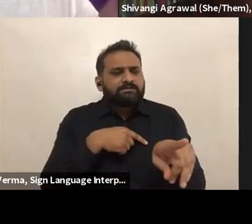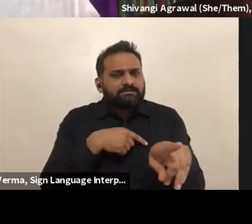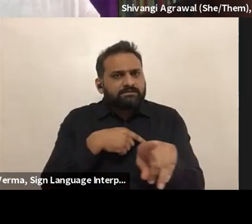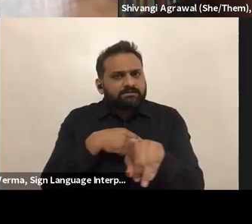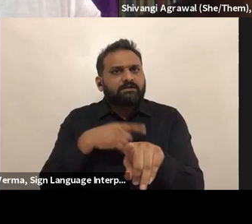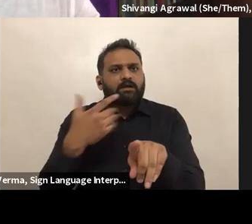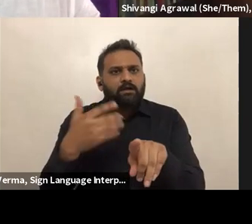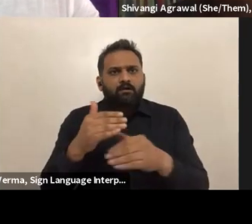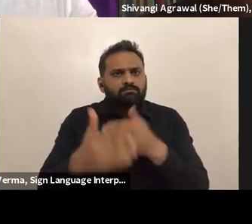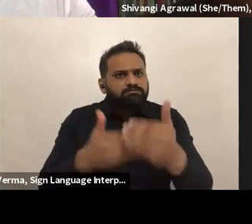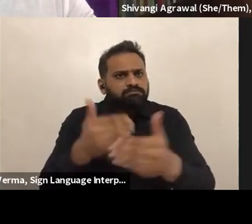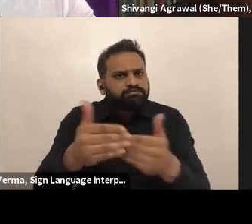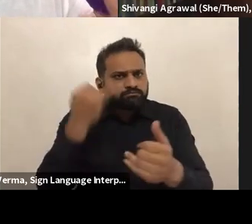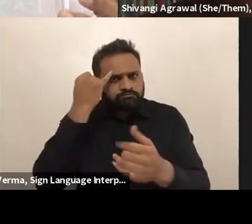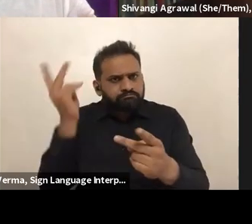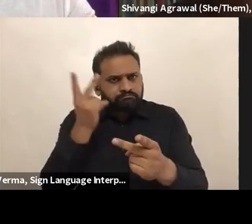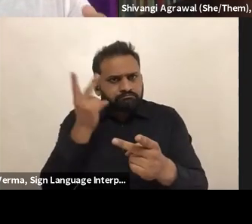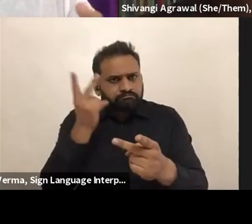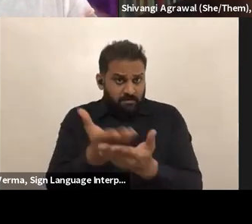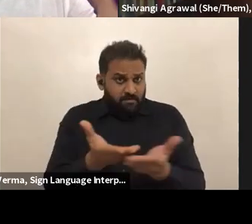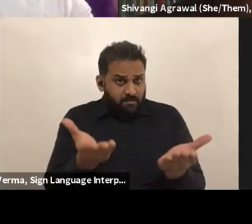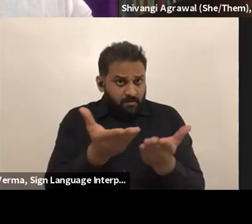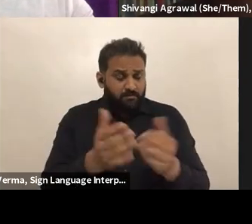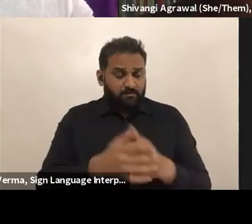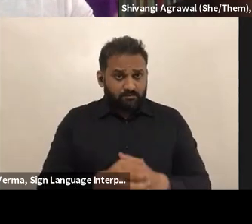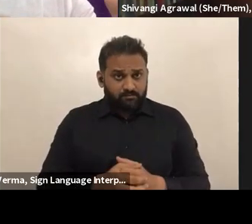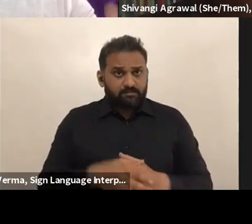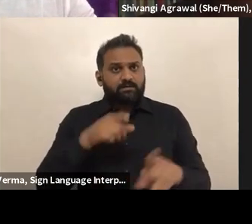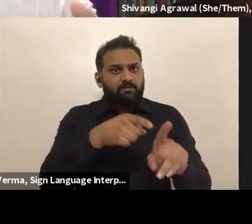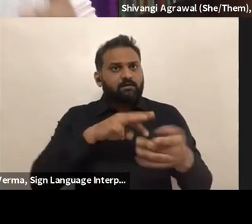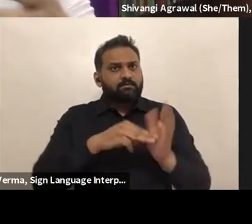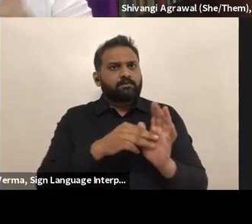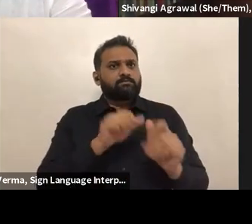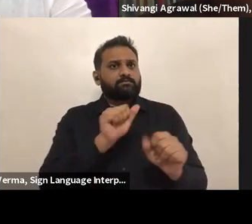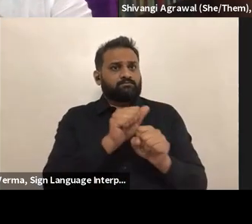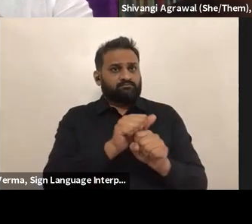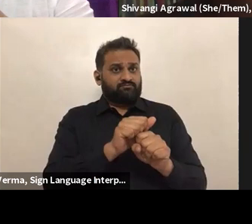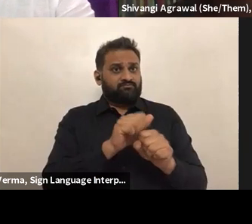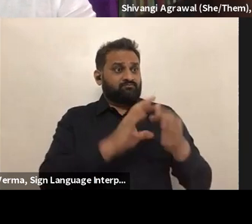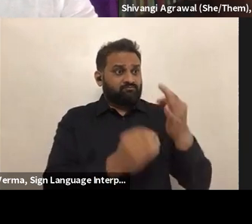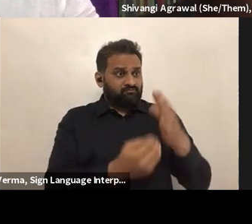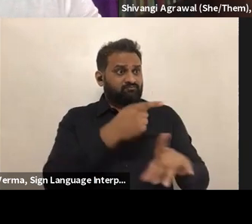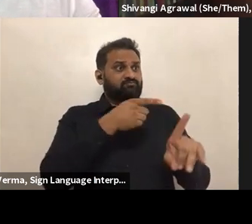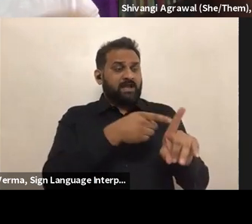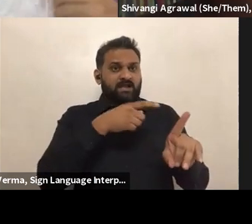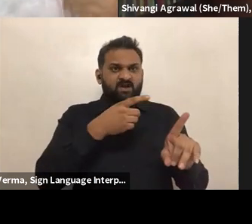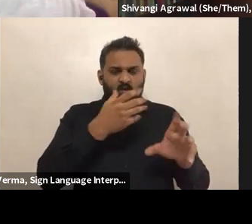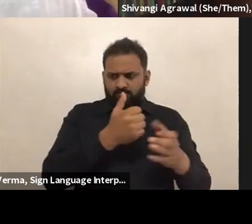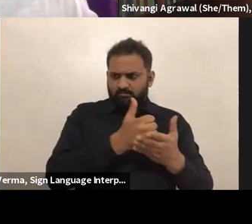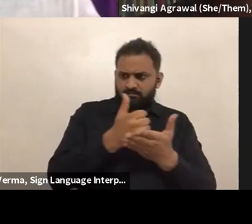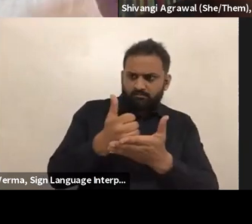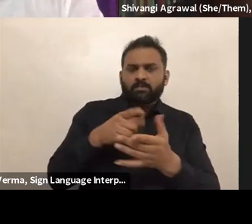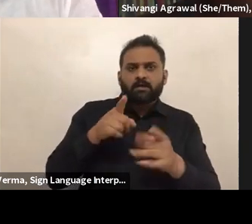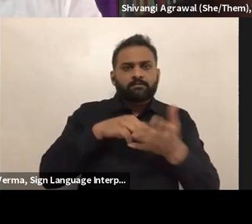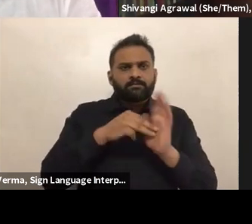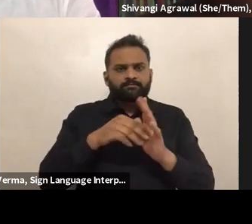forthcoming, were more innovative, were there for the organization when it most needed them, and they were able to turn around